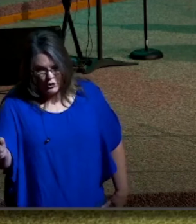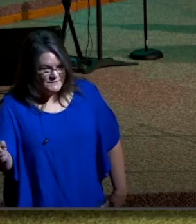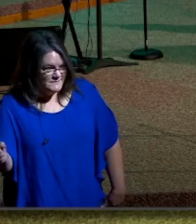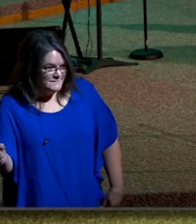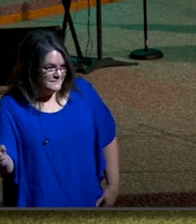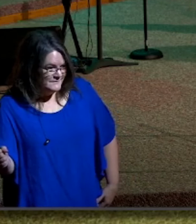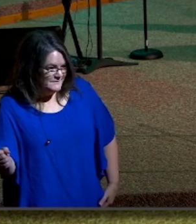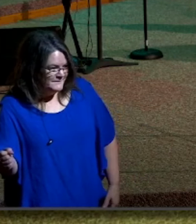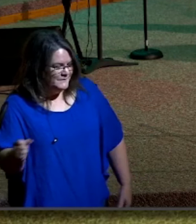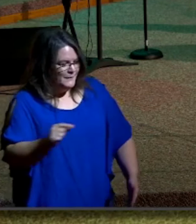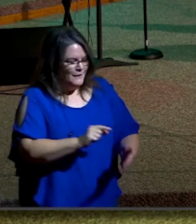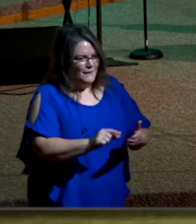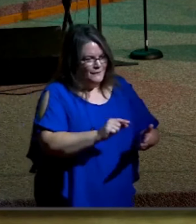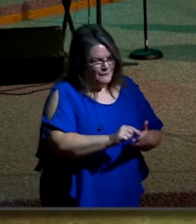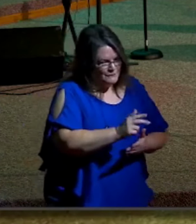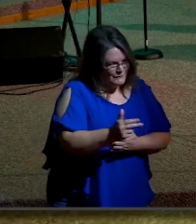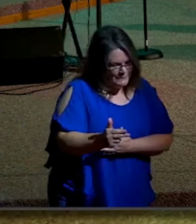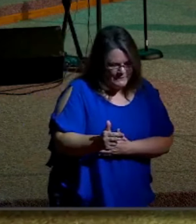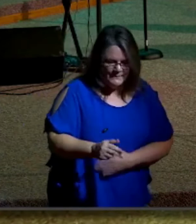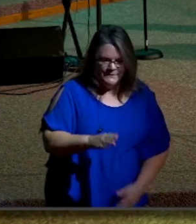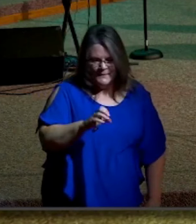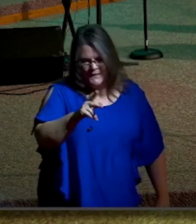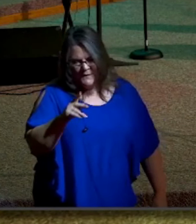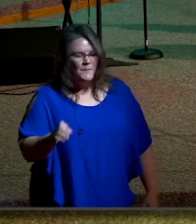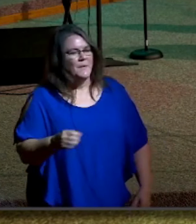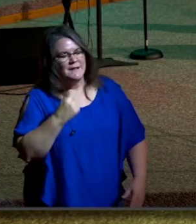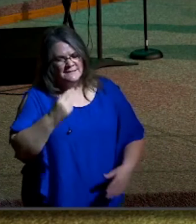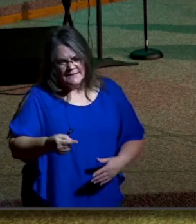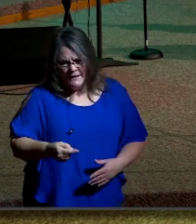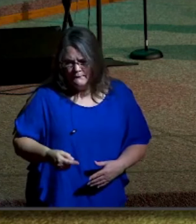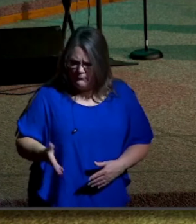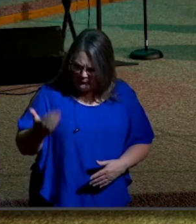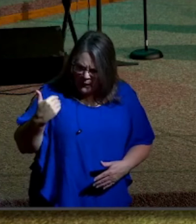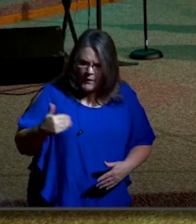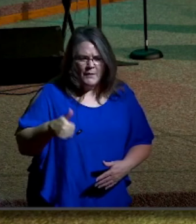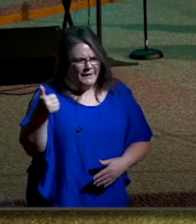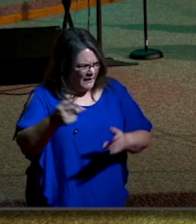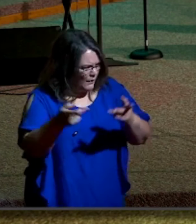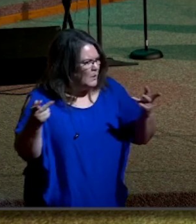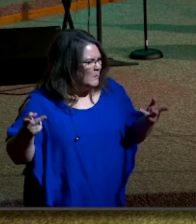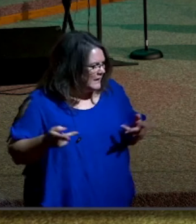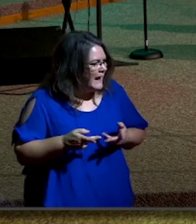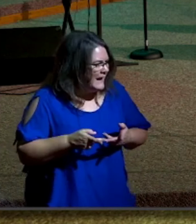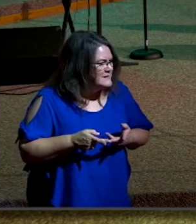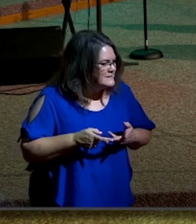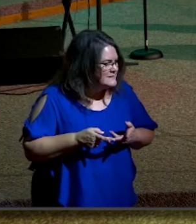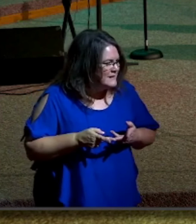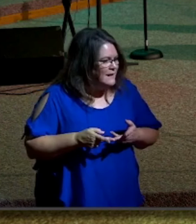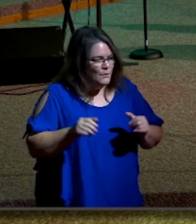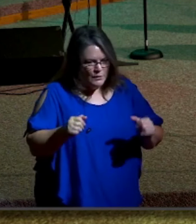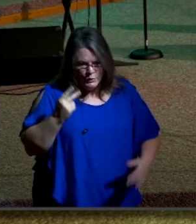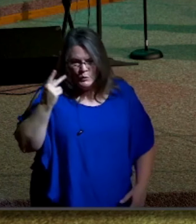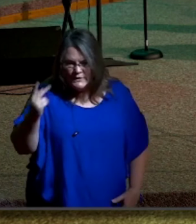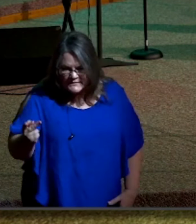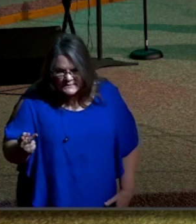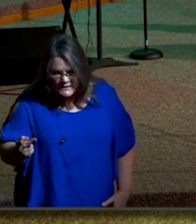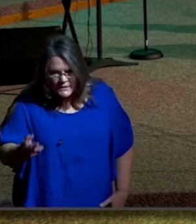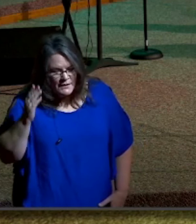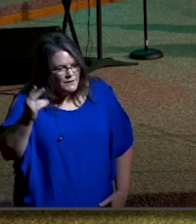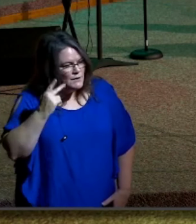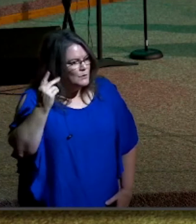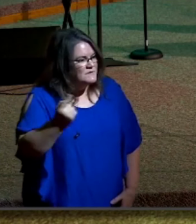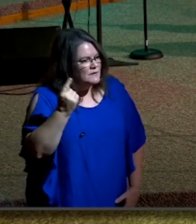Verse 13, and Balak said to him, "Please come with me to another place from which you may see them. You shall see only a